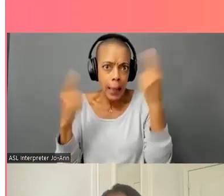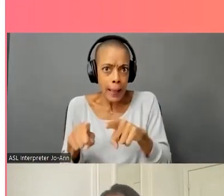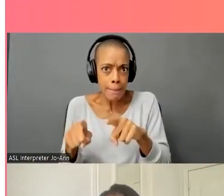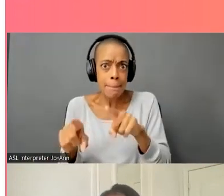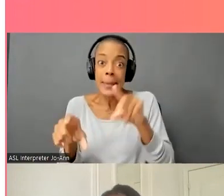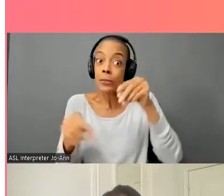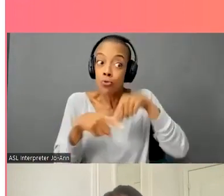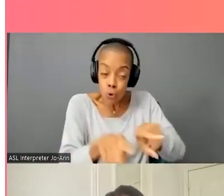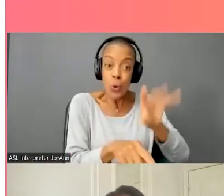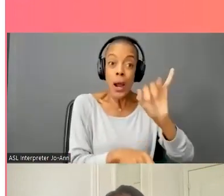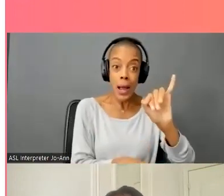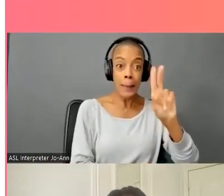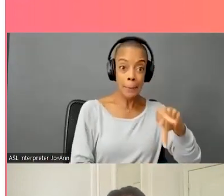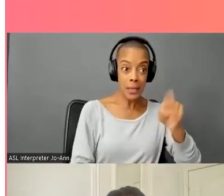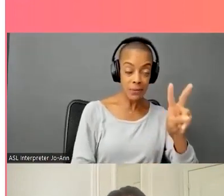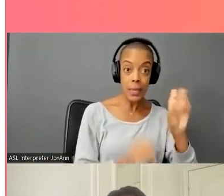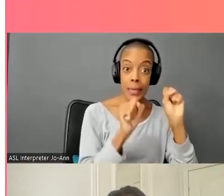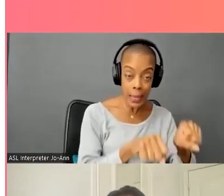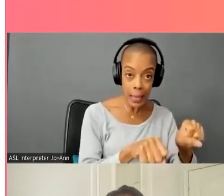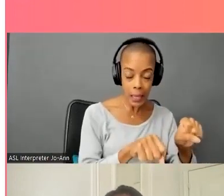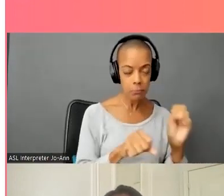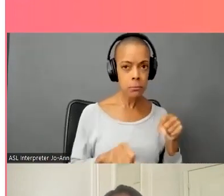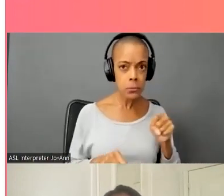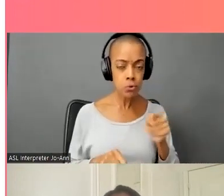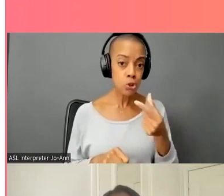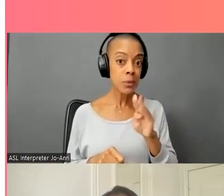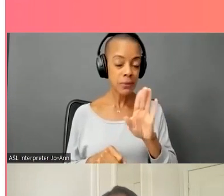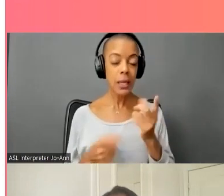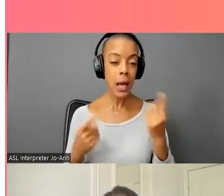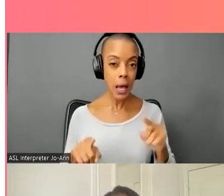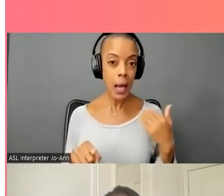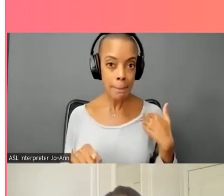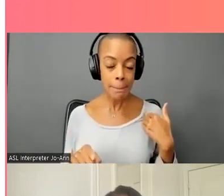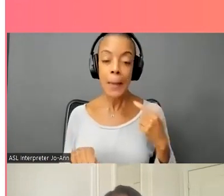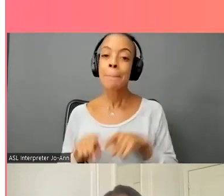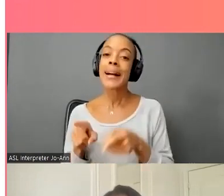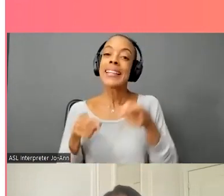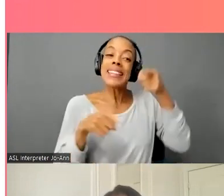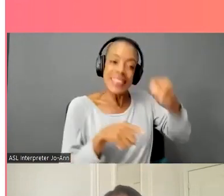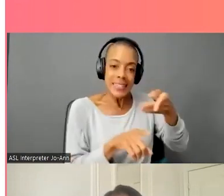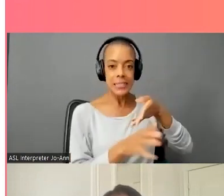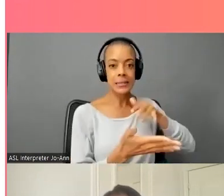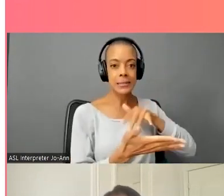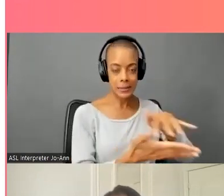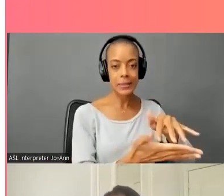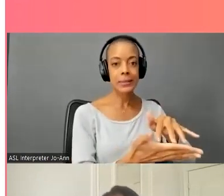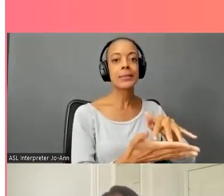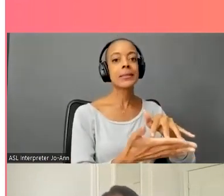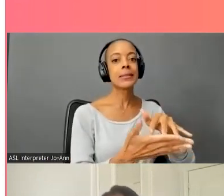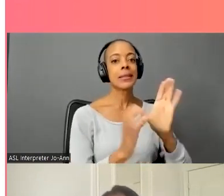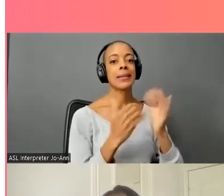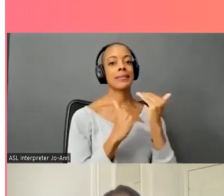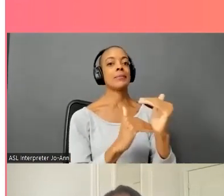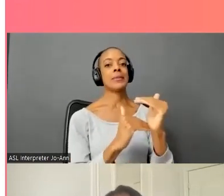IPV or GBV, because it does. But this scoping review restricted itself by using these